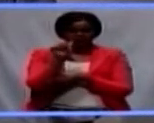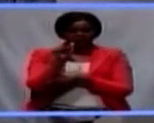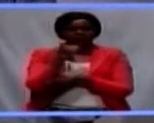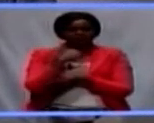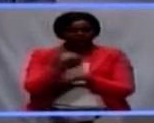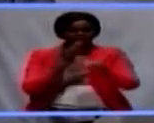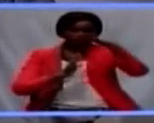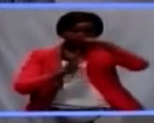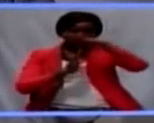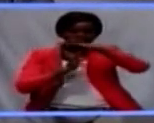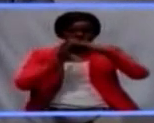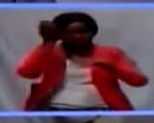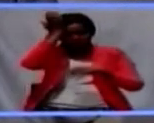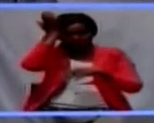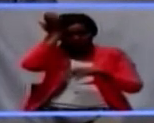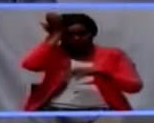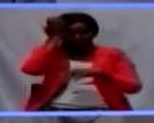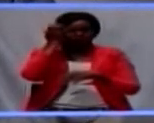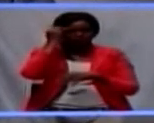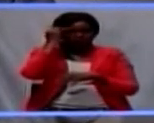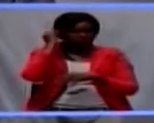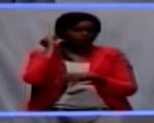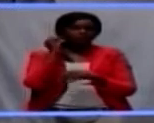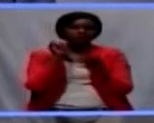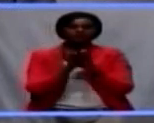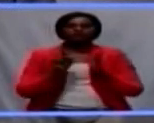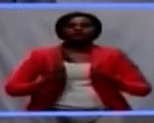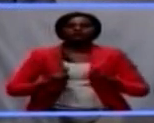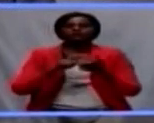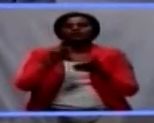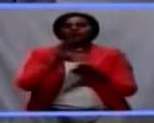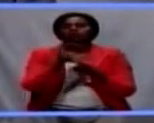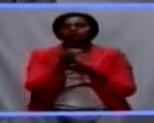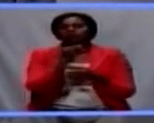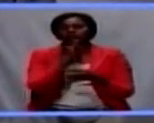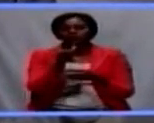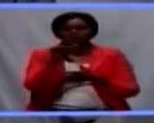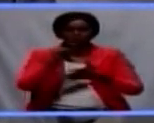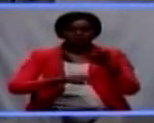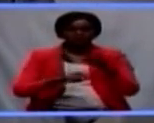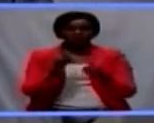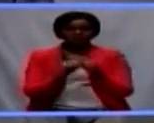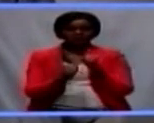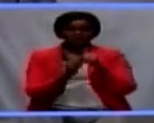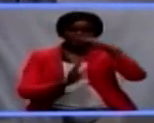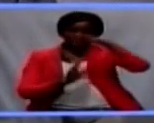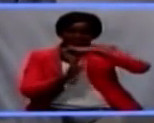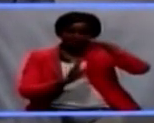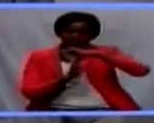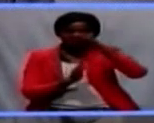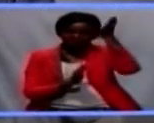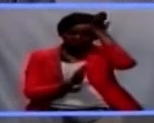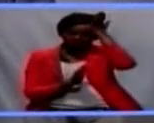and regardless of whether that supplier is paid or not, when the tax which is due on that particular